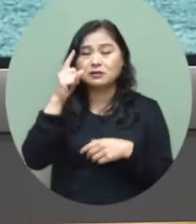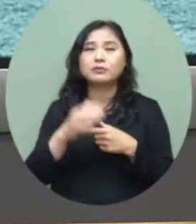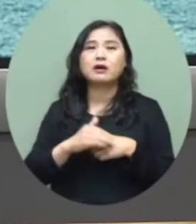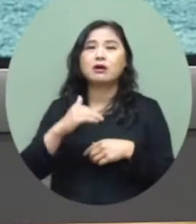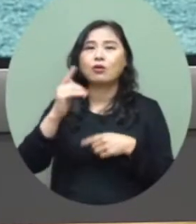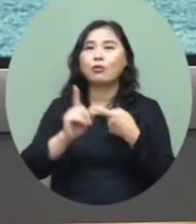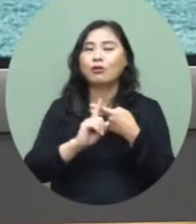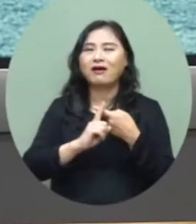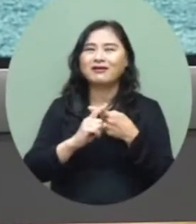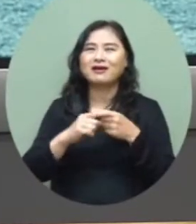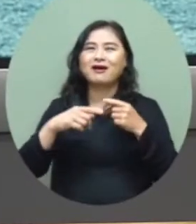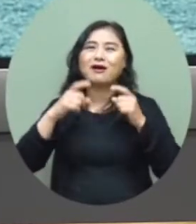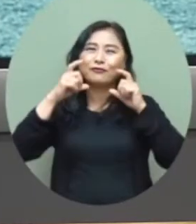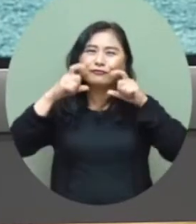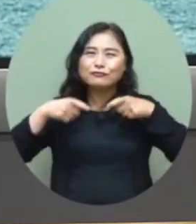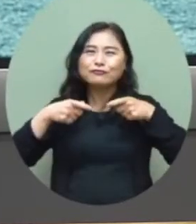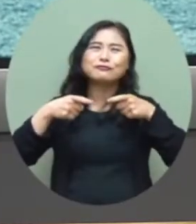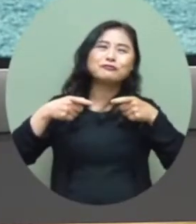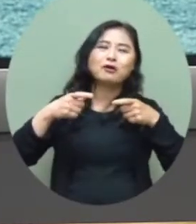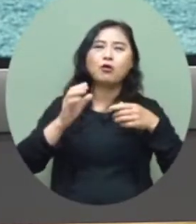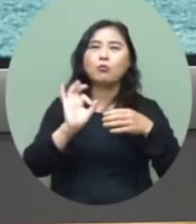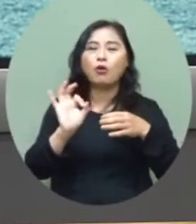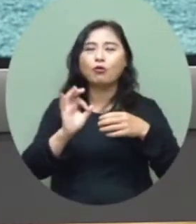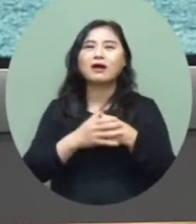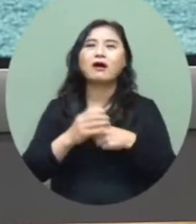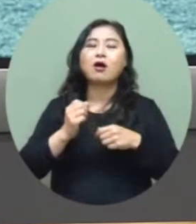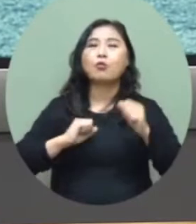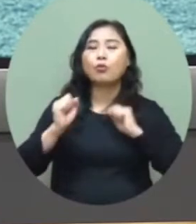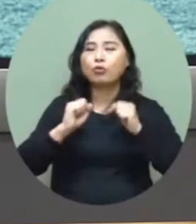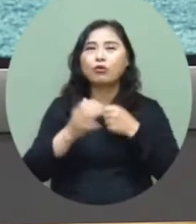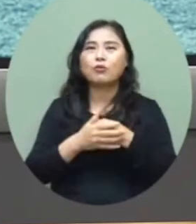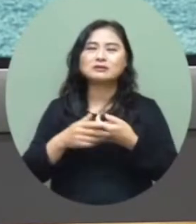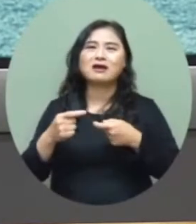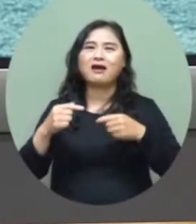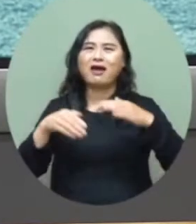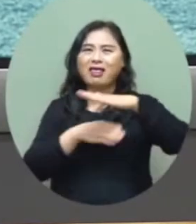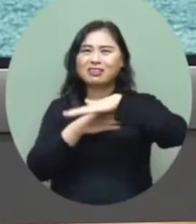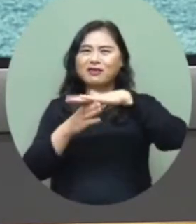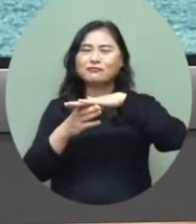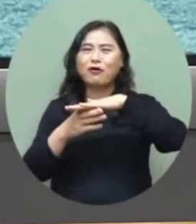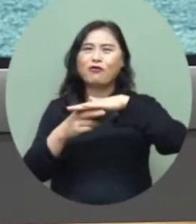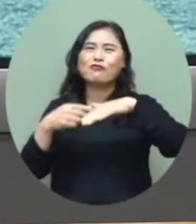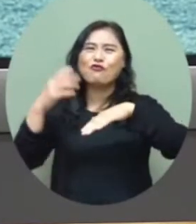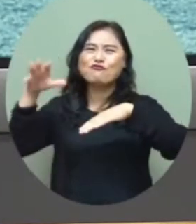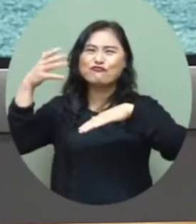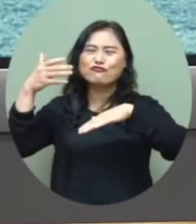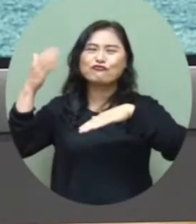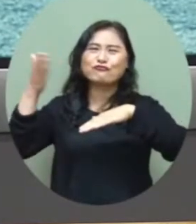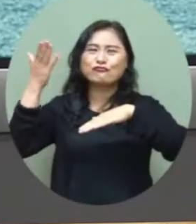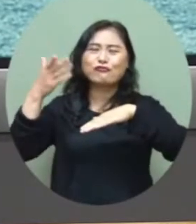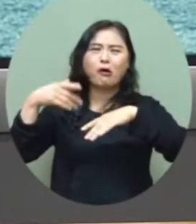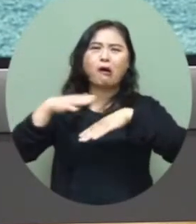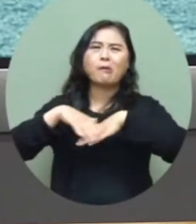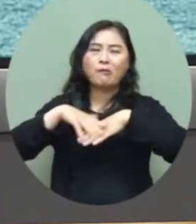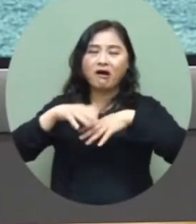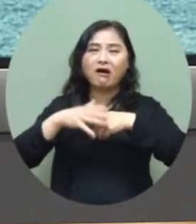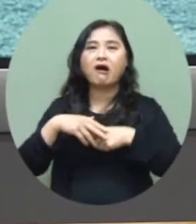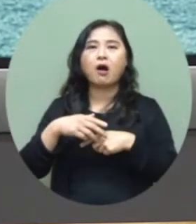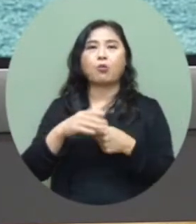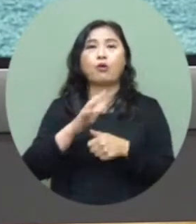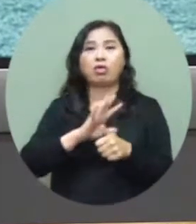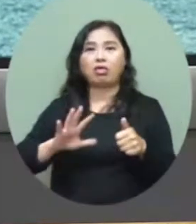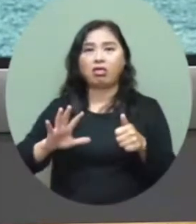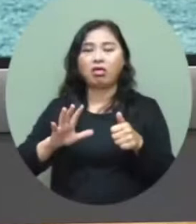to let your guard down. If you go to poorly ventilated places, or if